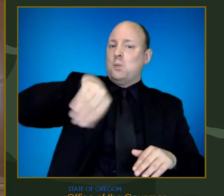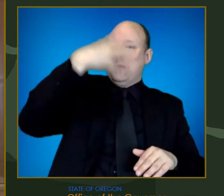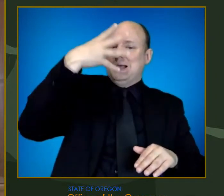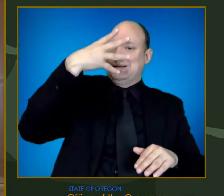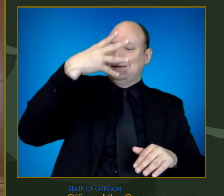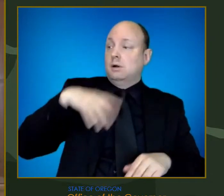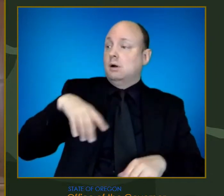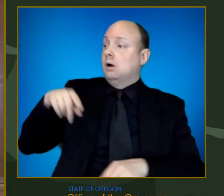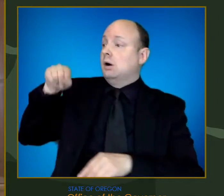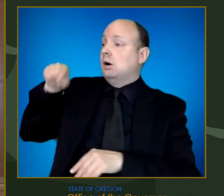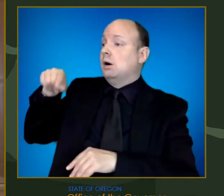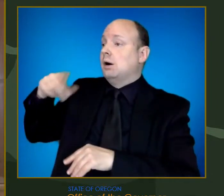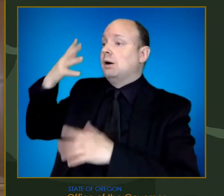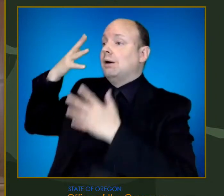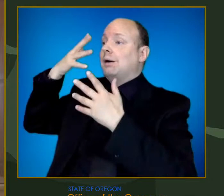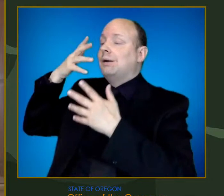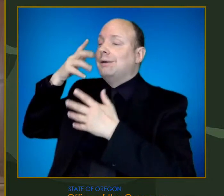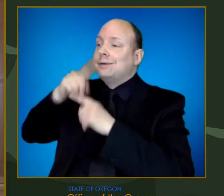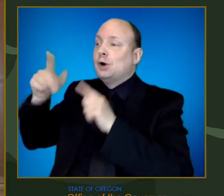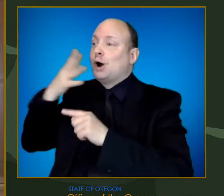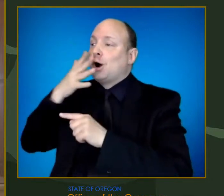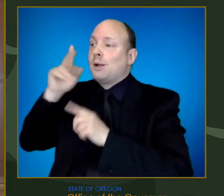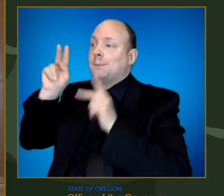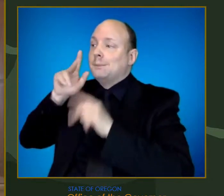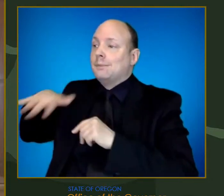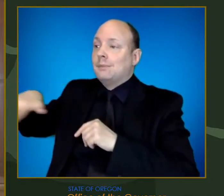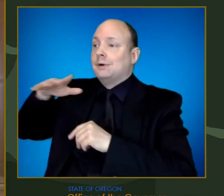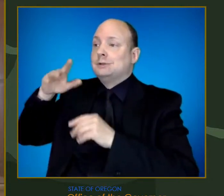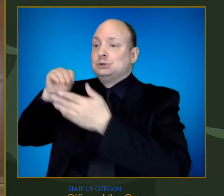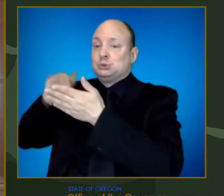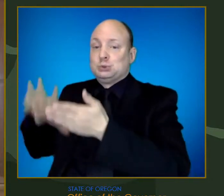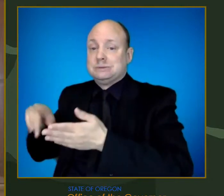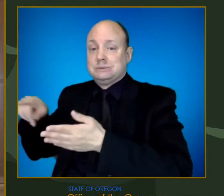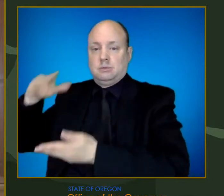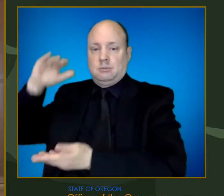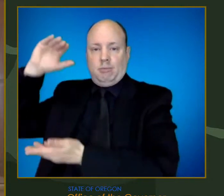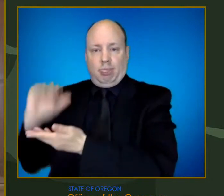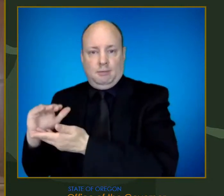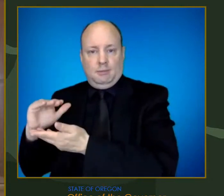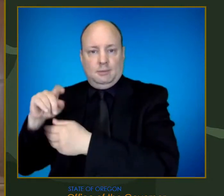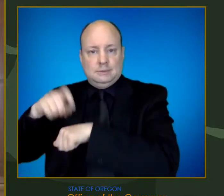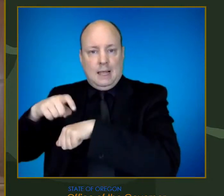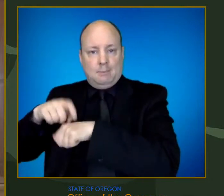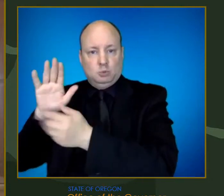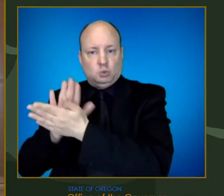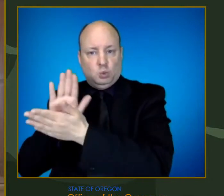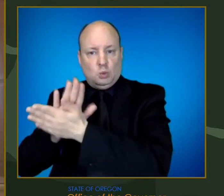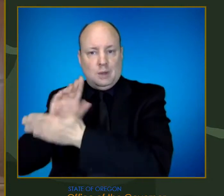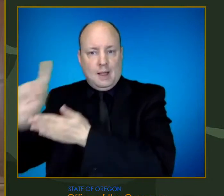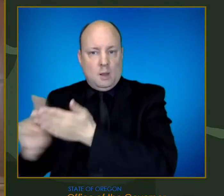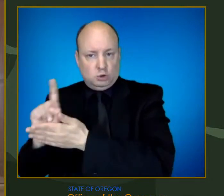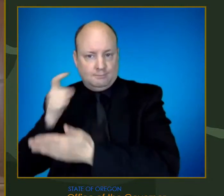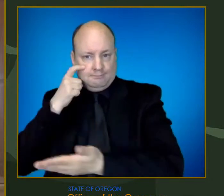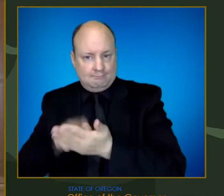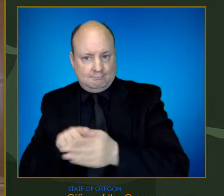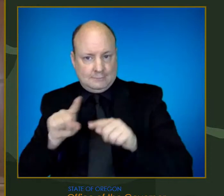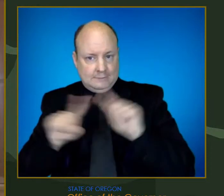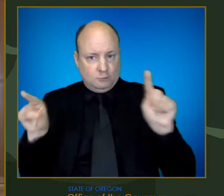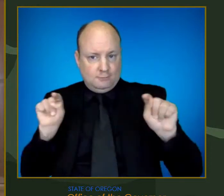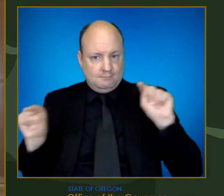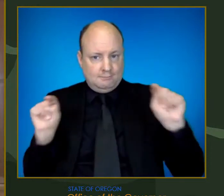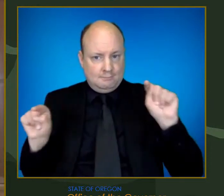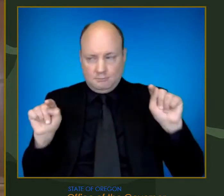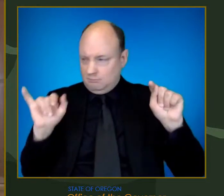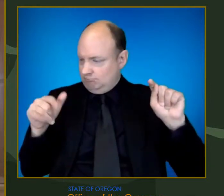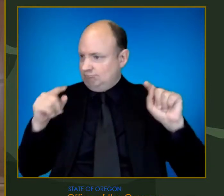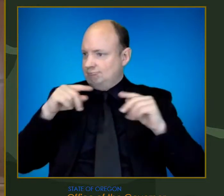historically underserved areas, particularly in East Multnomah County. Given that demonstrated inequity, and given the consensus from the CDC